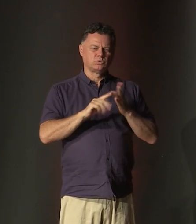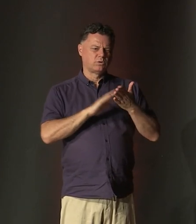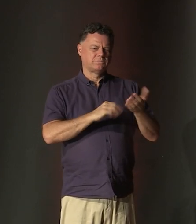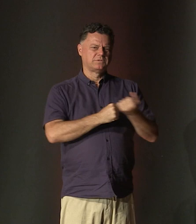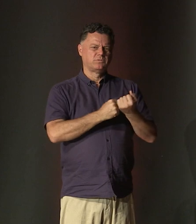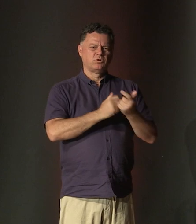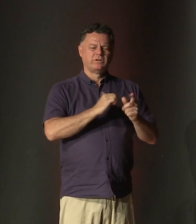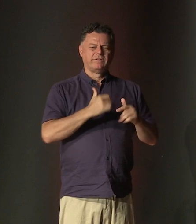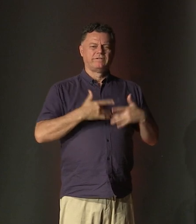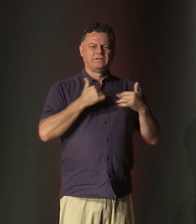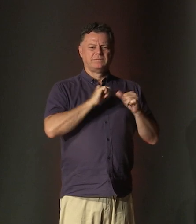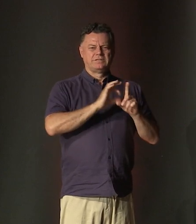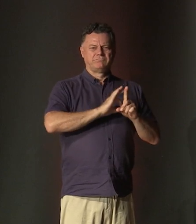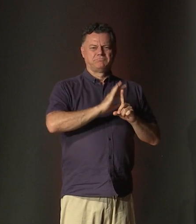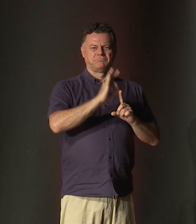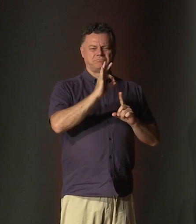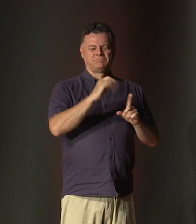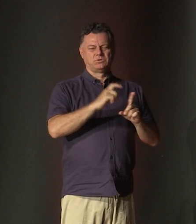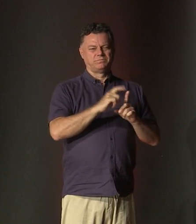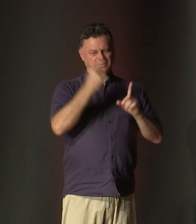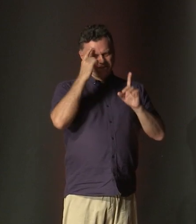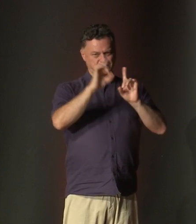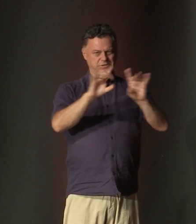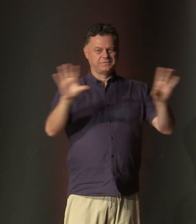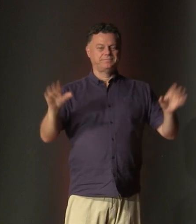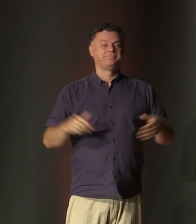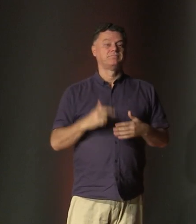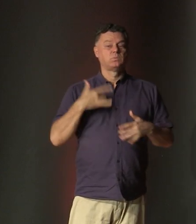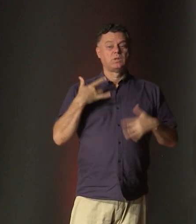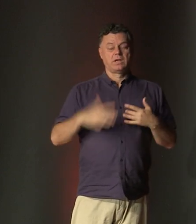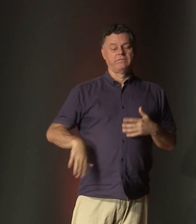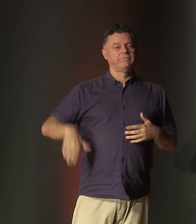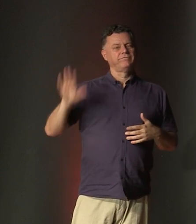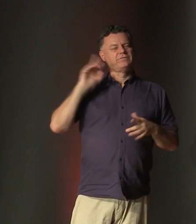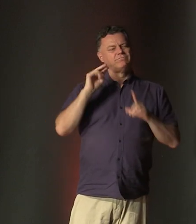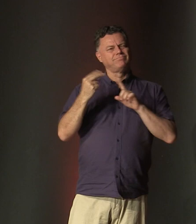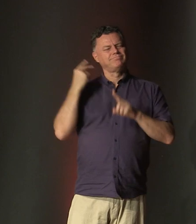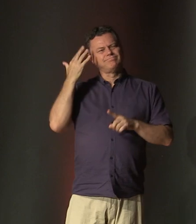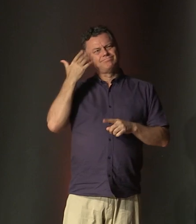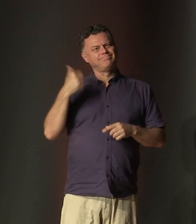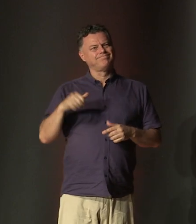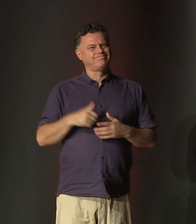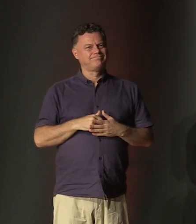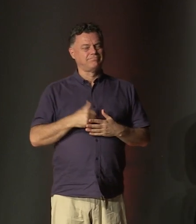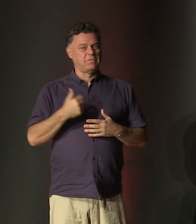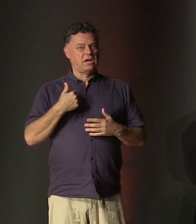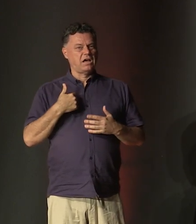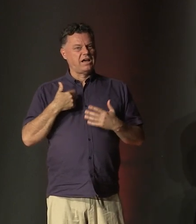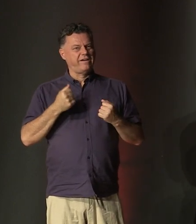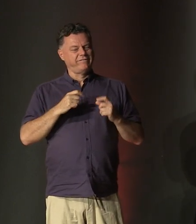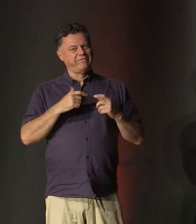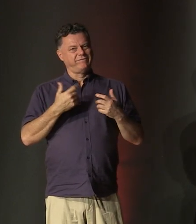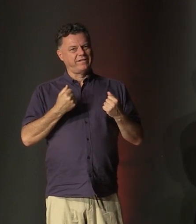Have a bit of a think yourself. What experiences have you had being compassionate towards